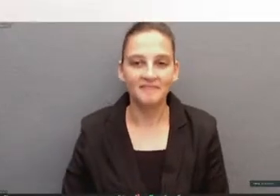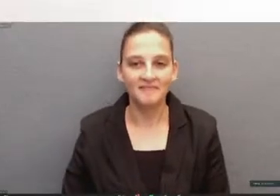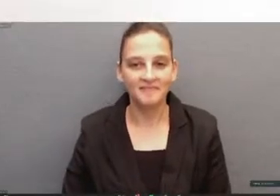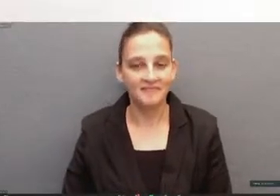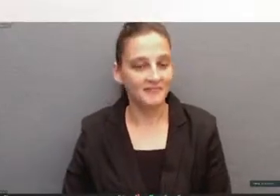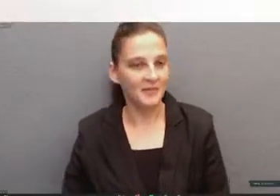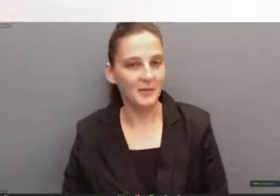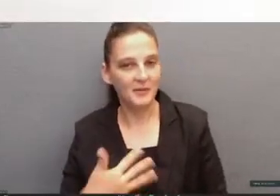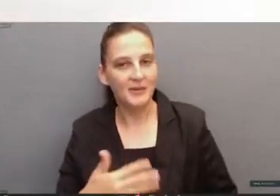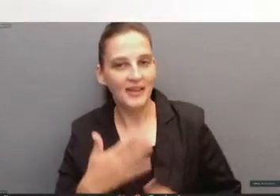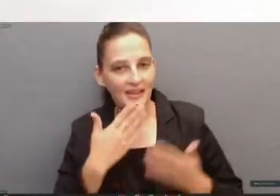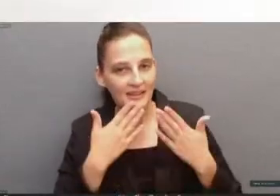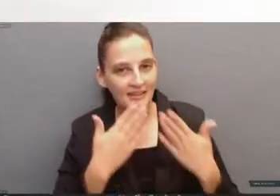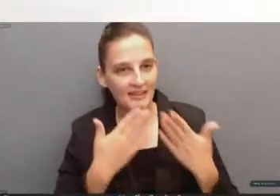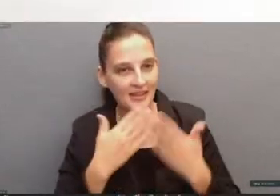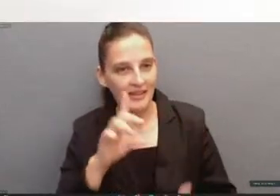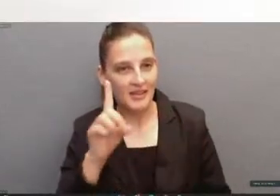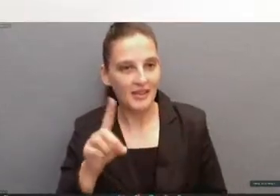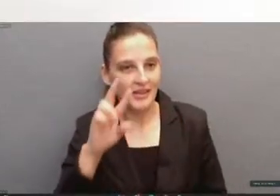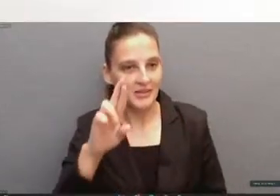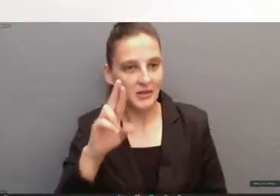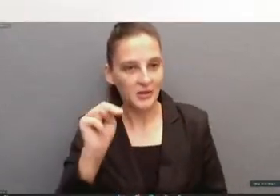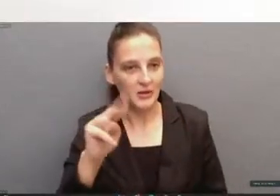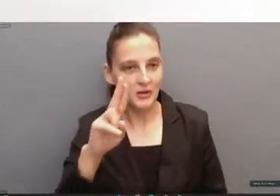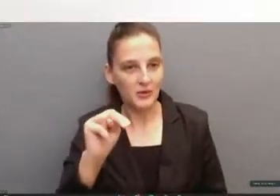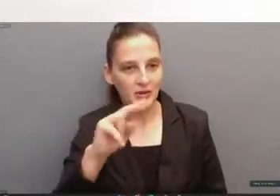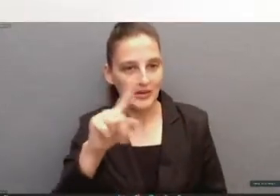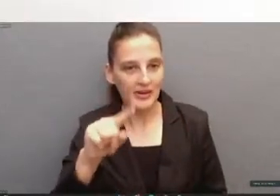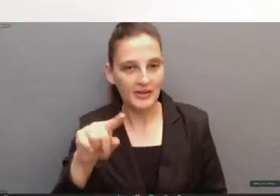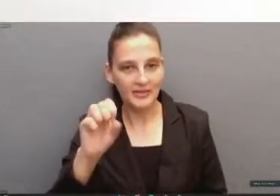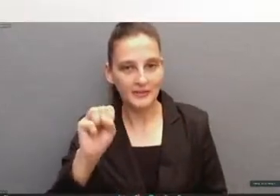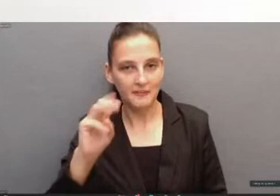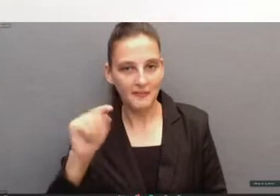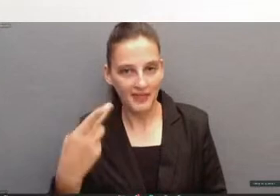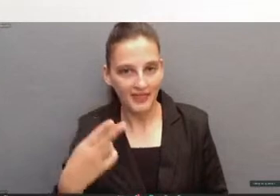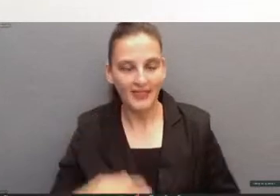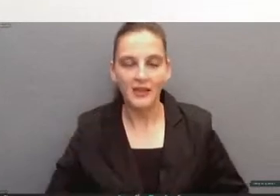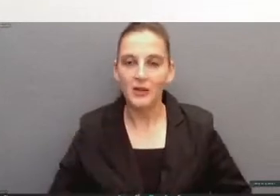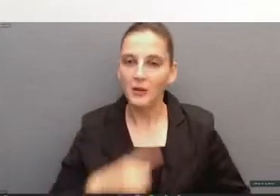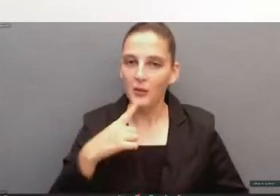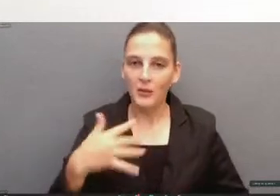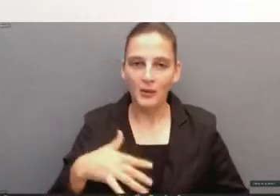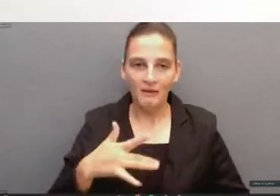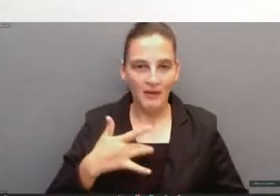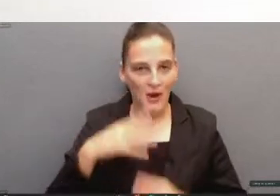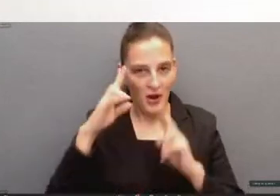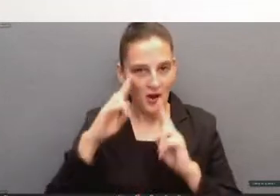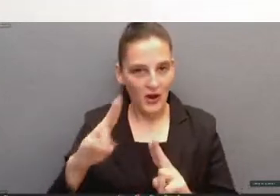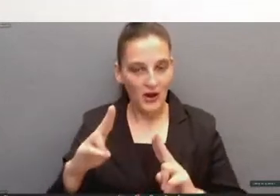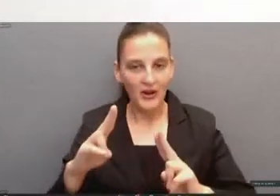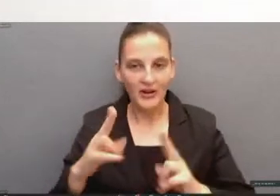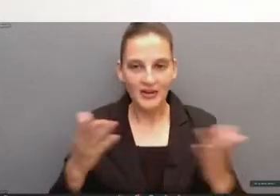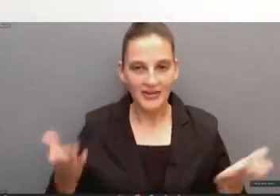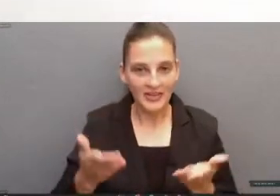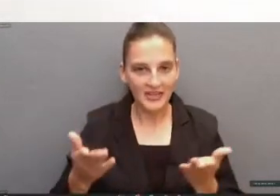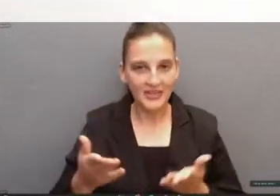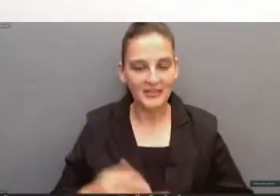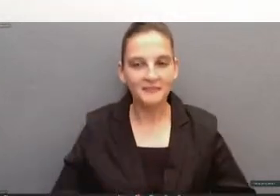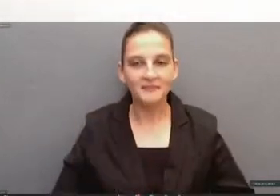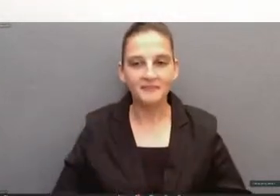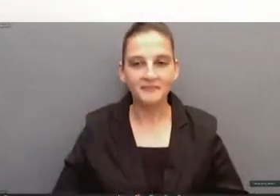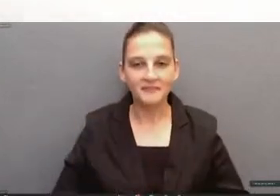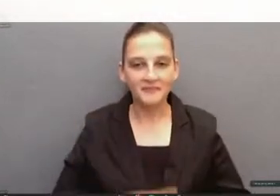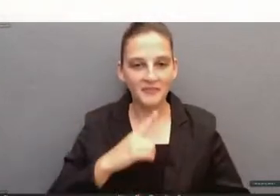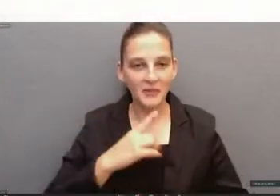Well, thank you, Dr. Nunez-Smith. This is a great honor and certainly a treat for me to listen to